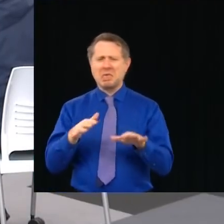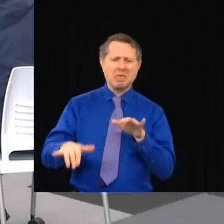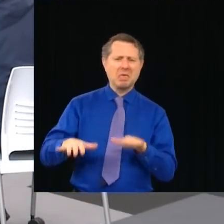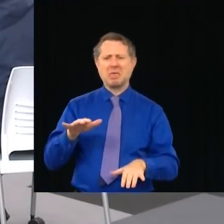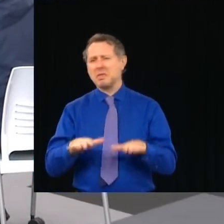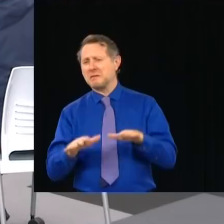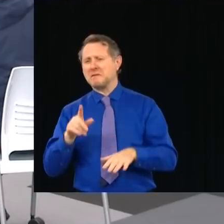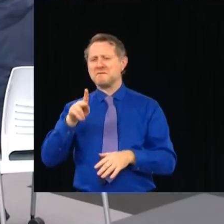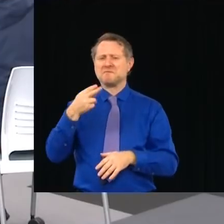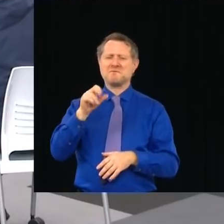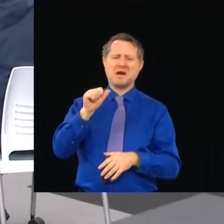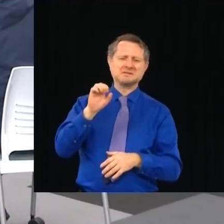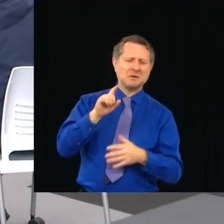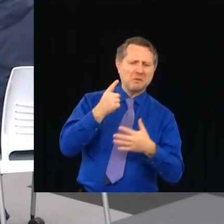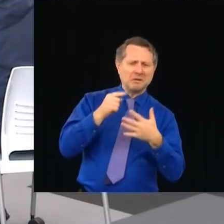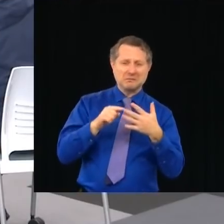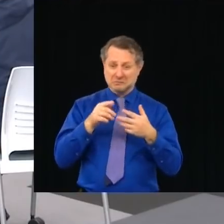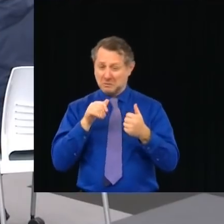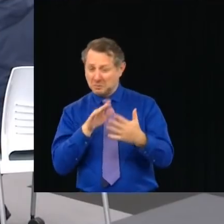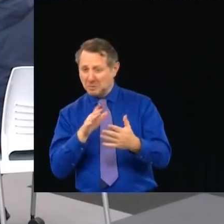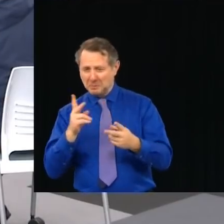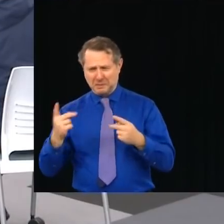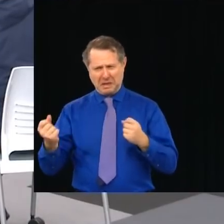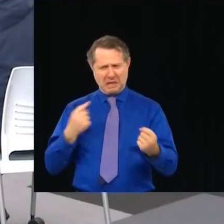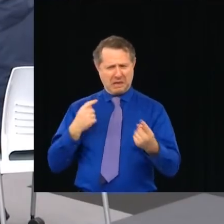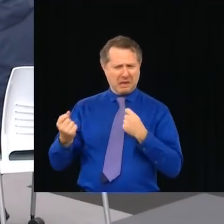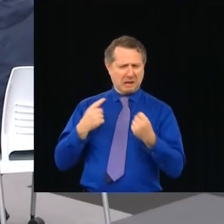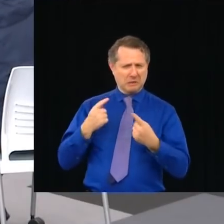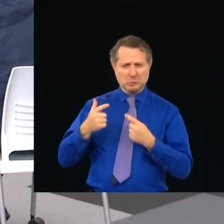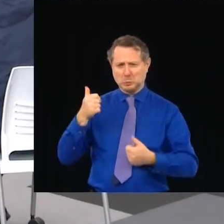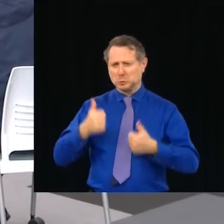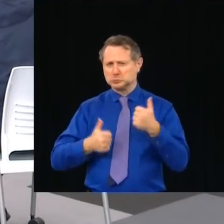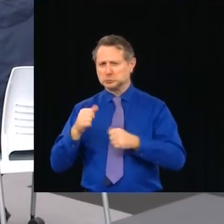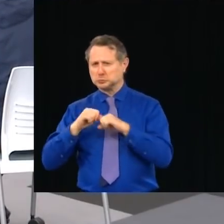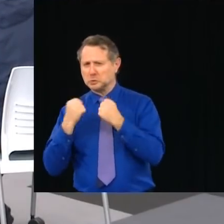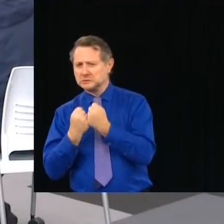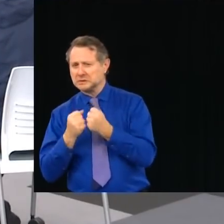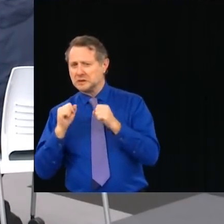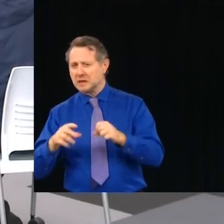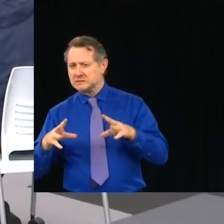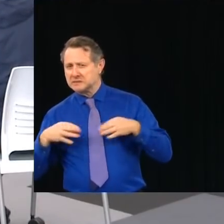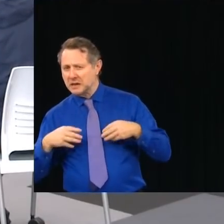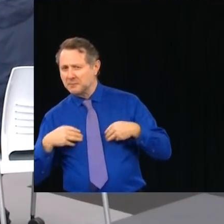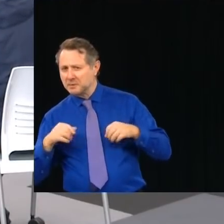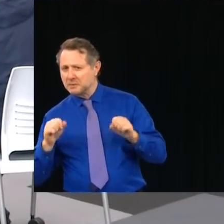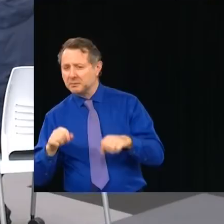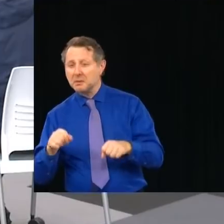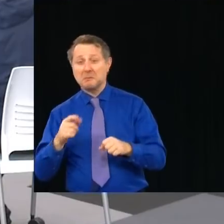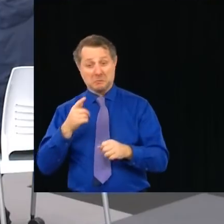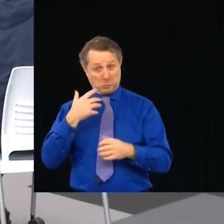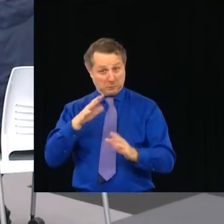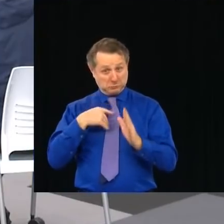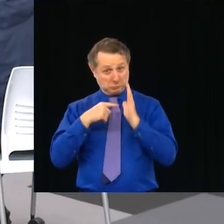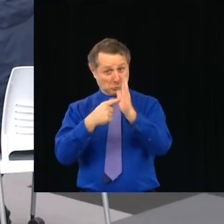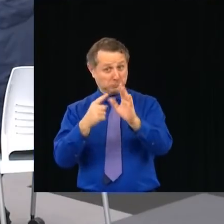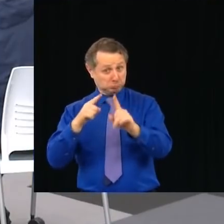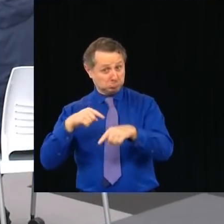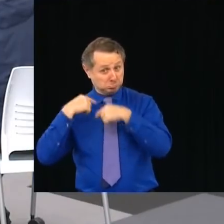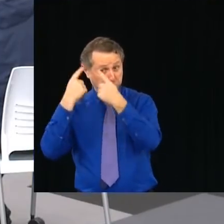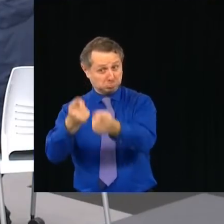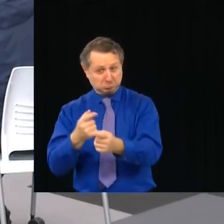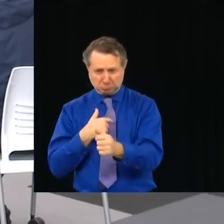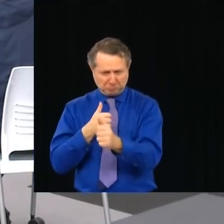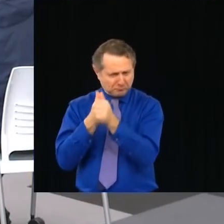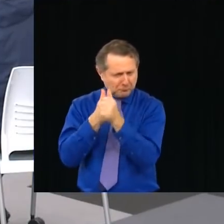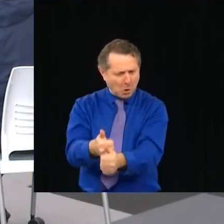from people about social acceptability. Since we've demonstrated that we can be responsible and keep our infection rates down, is